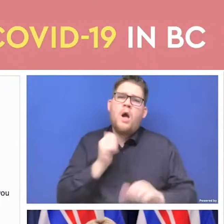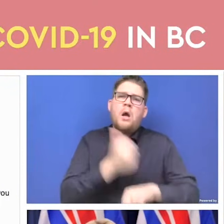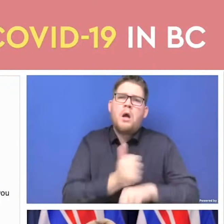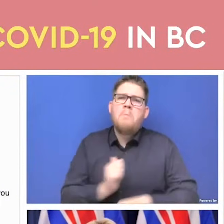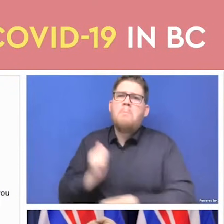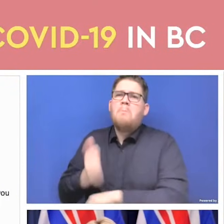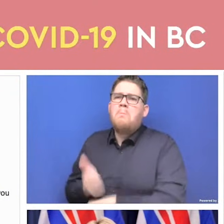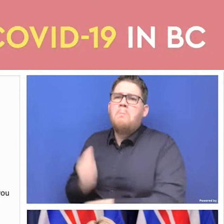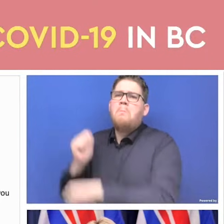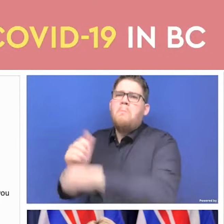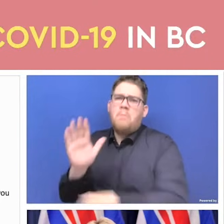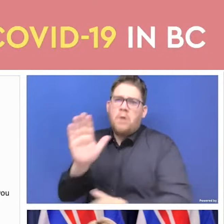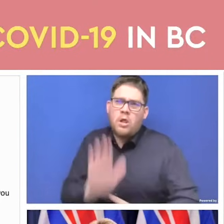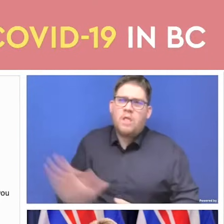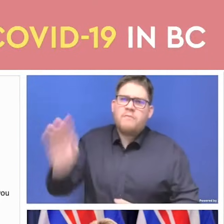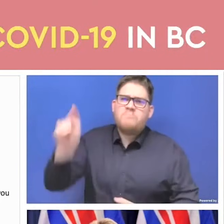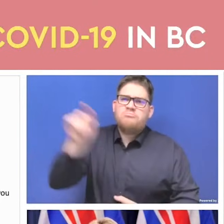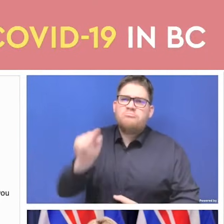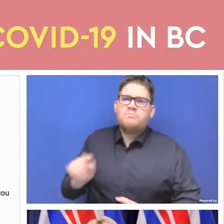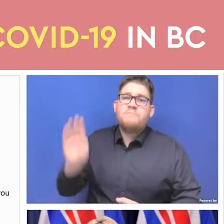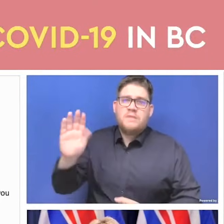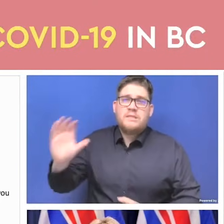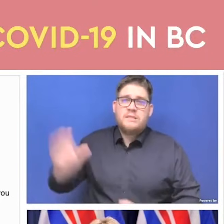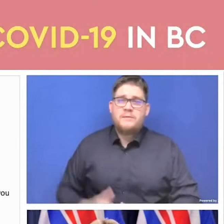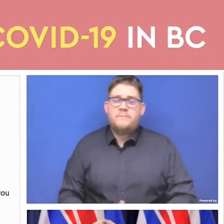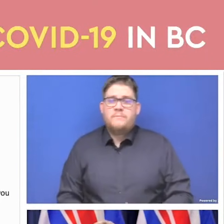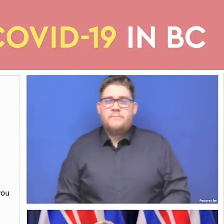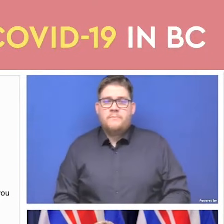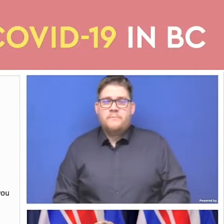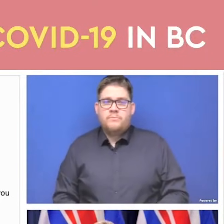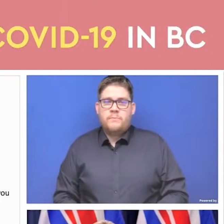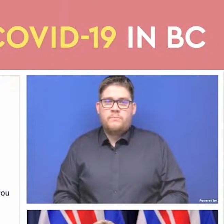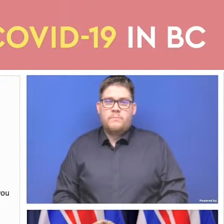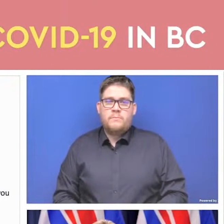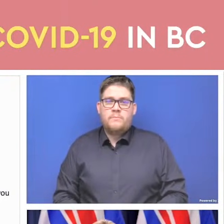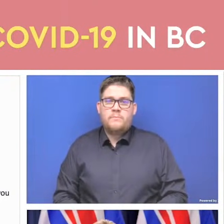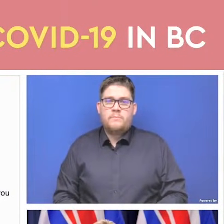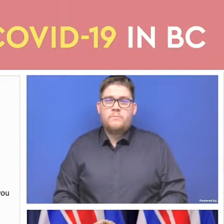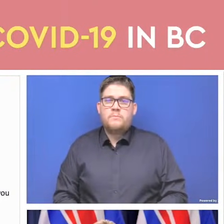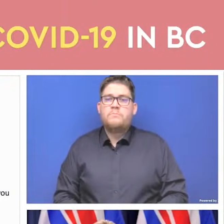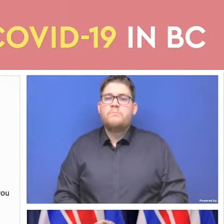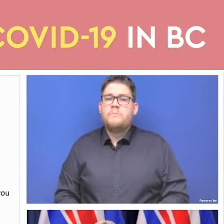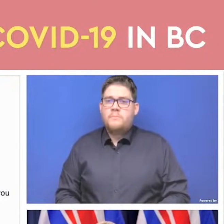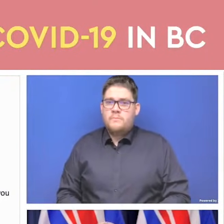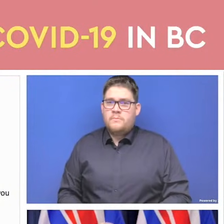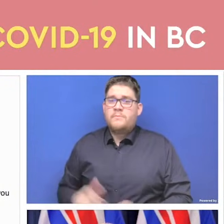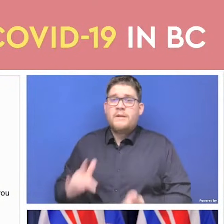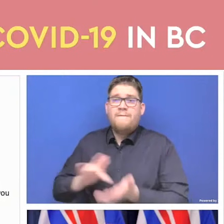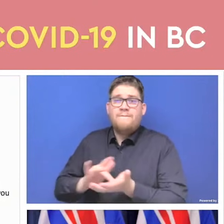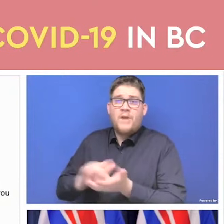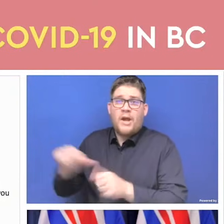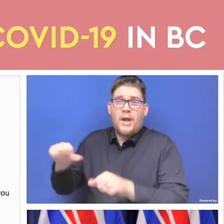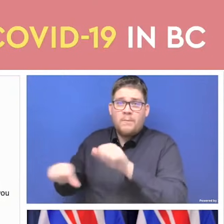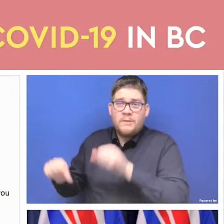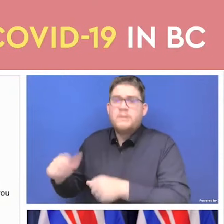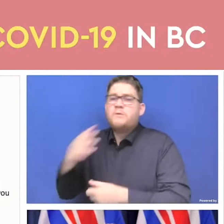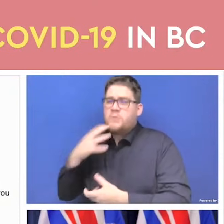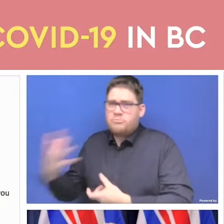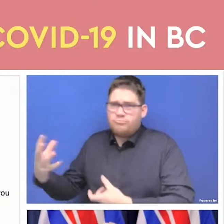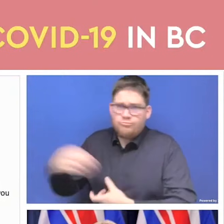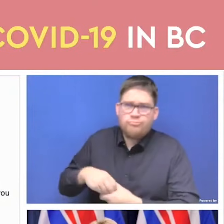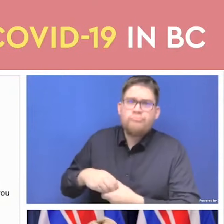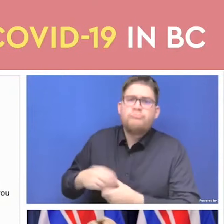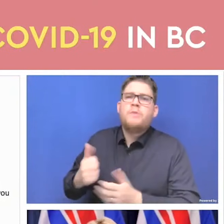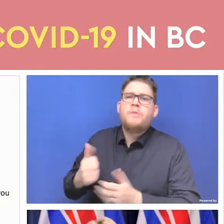province. As well, we'll be having pulling in our pharmacy colleagues to help us with this. I will also